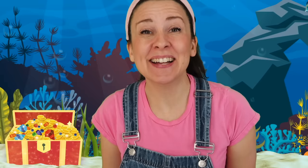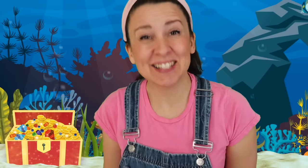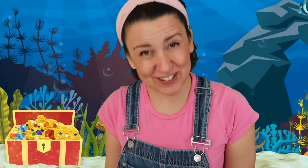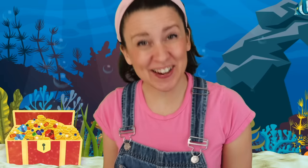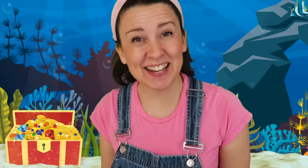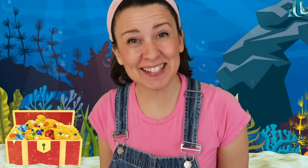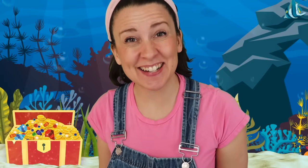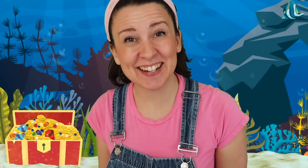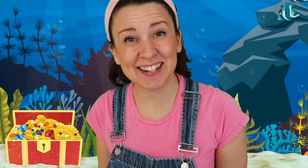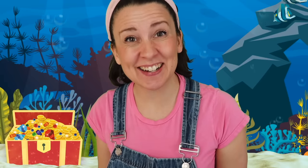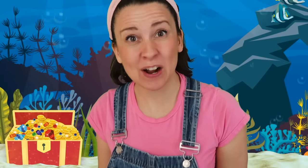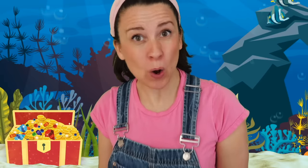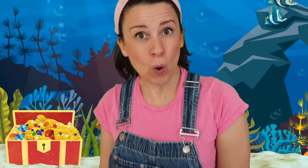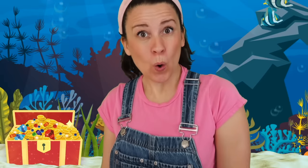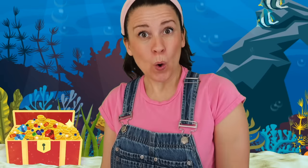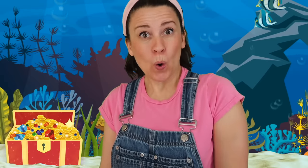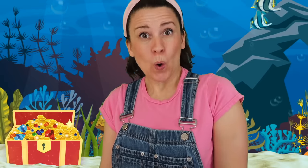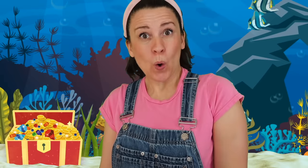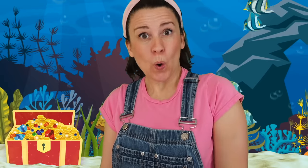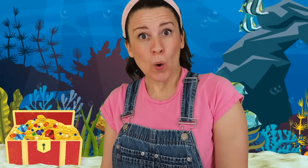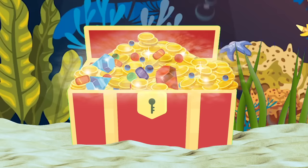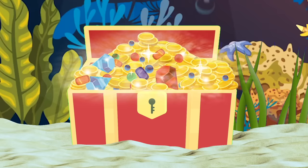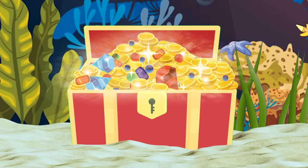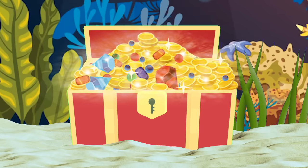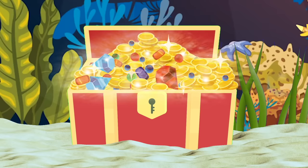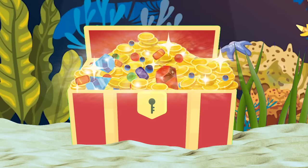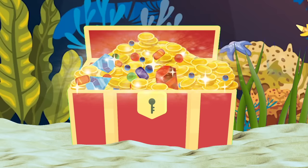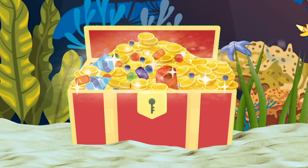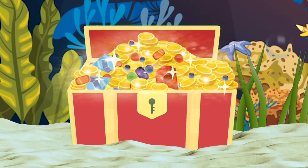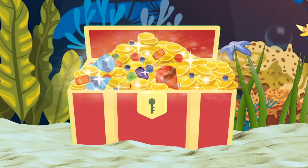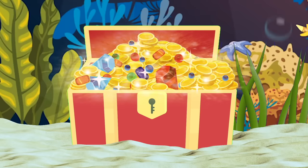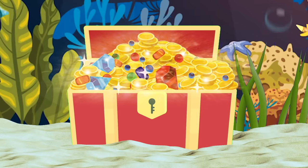Wow, treasure.